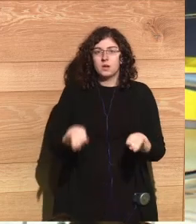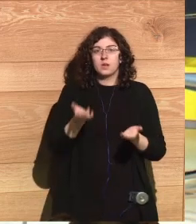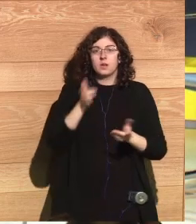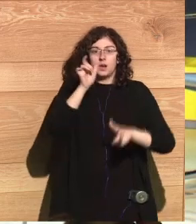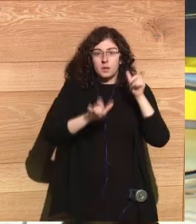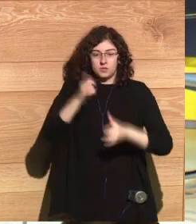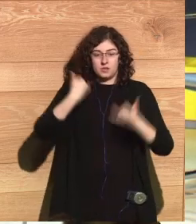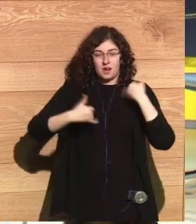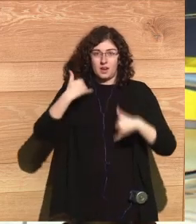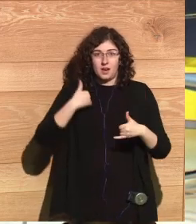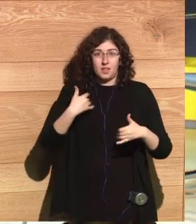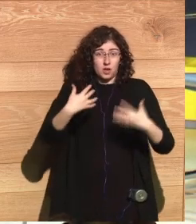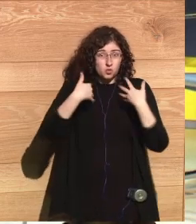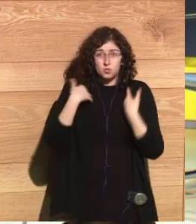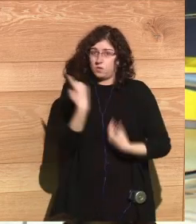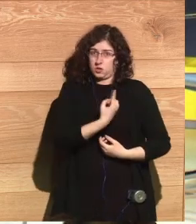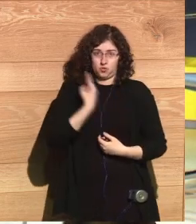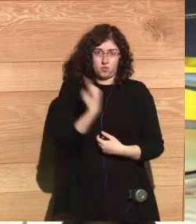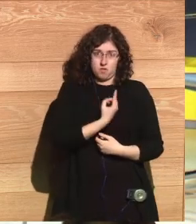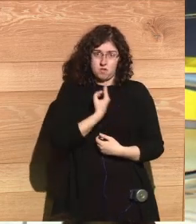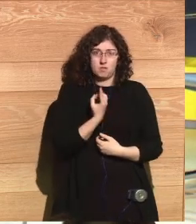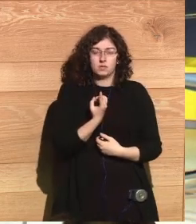People who are injured who are injured are going to suffer on their own.